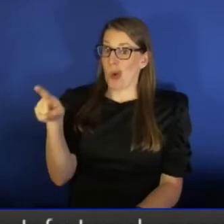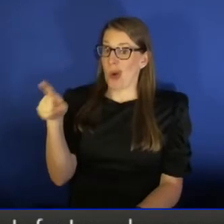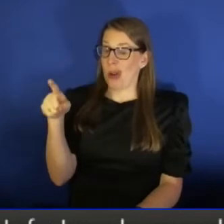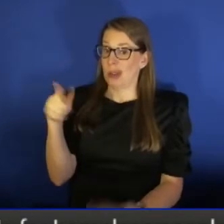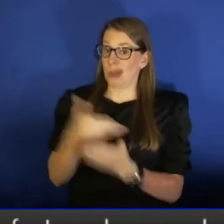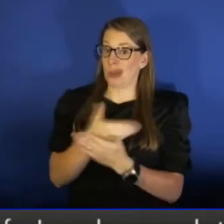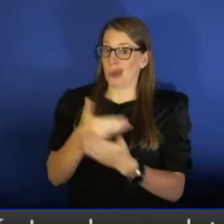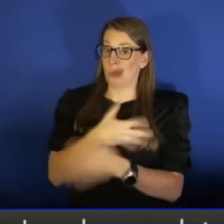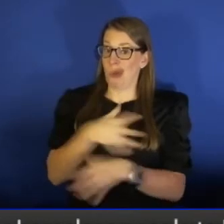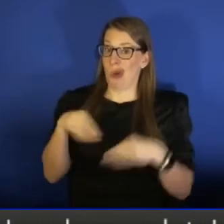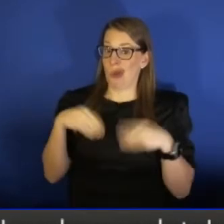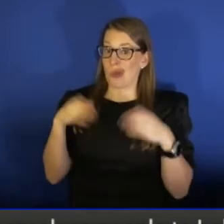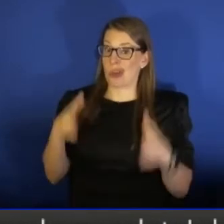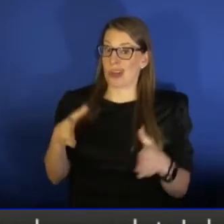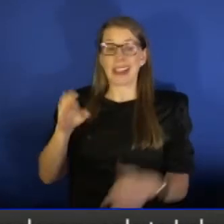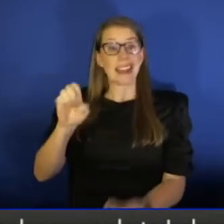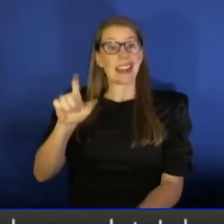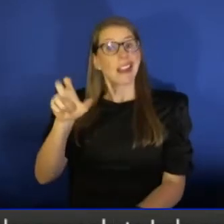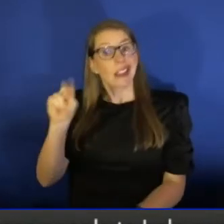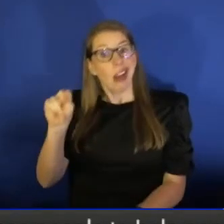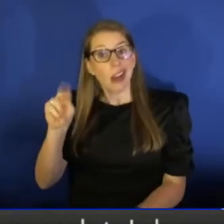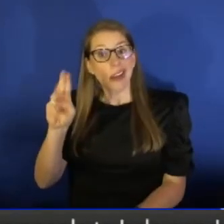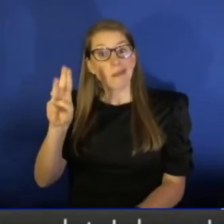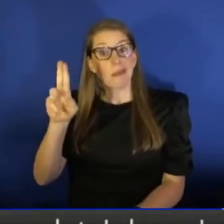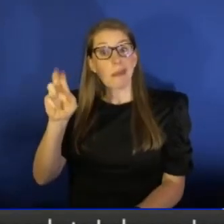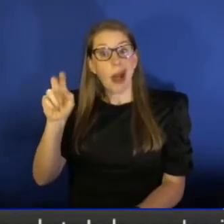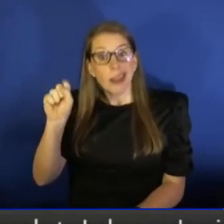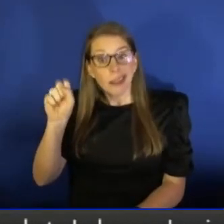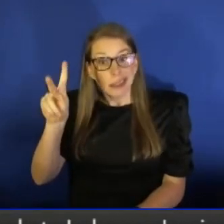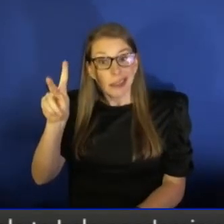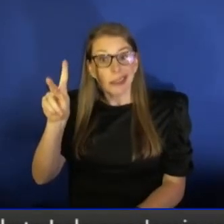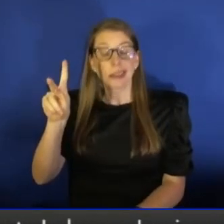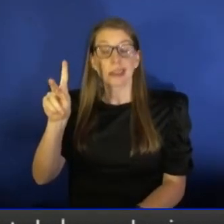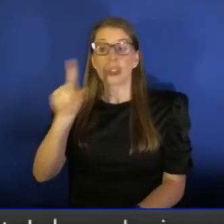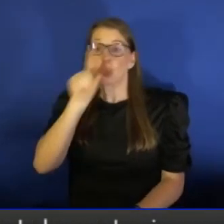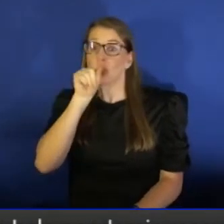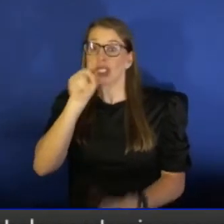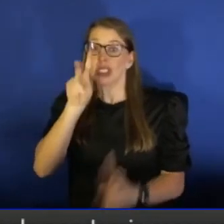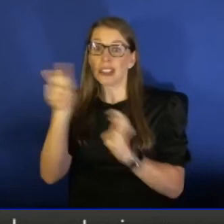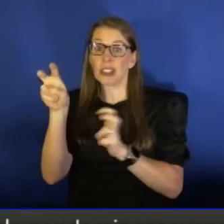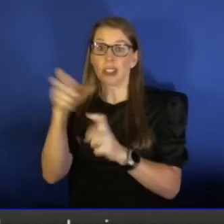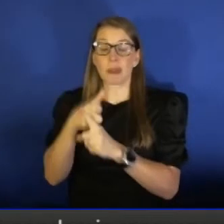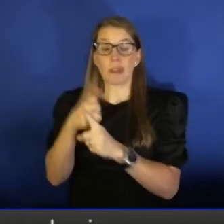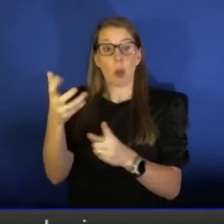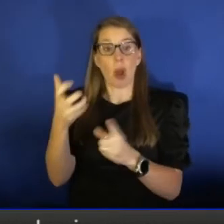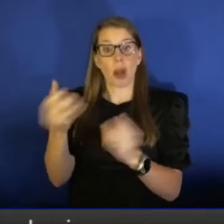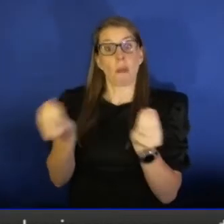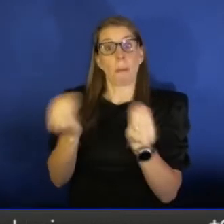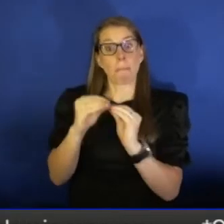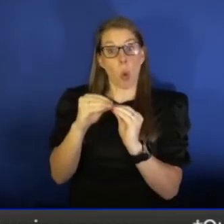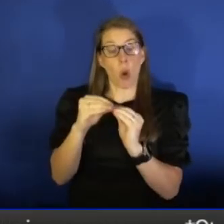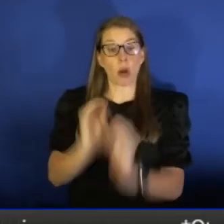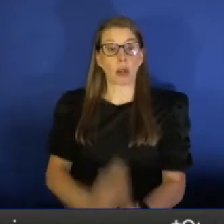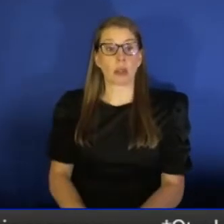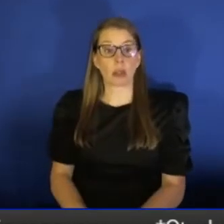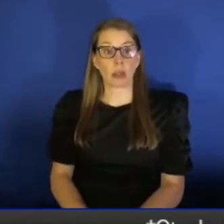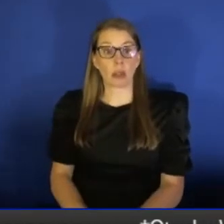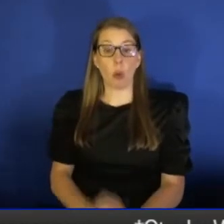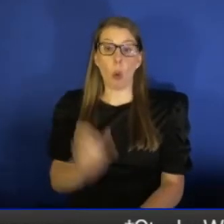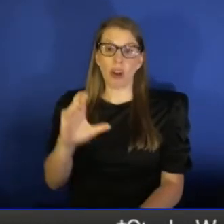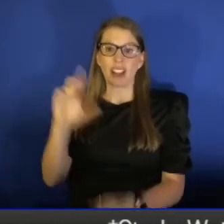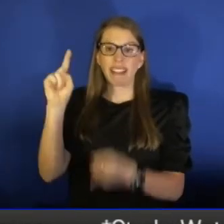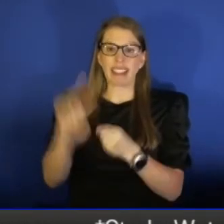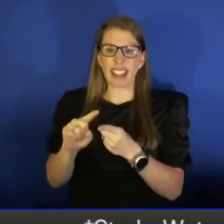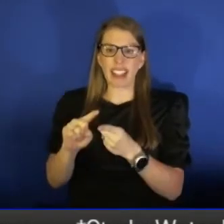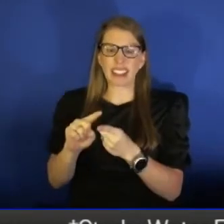into the Elon Musk and Twitter issue. I know that he is wanting more or less regulations,